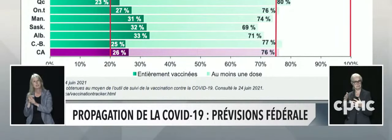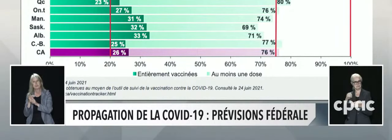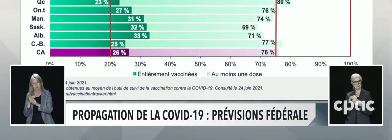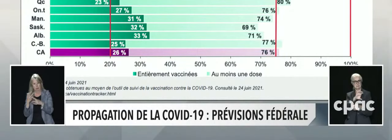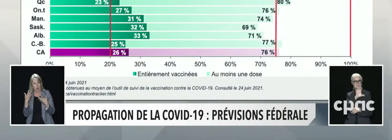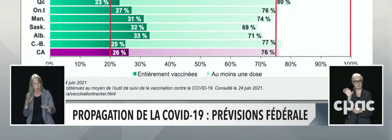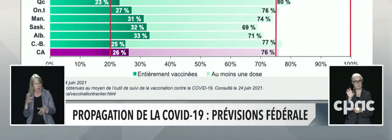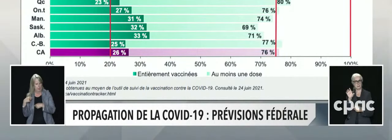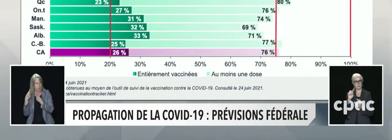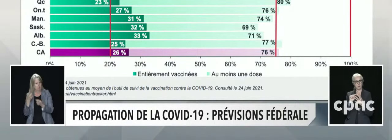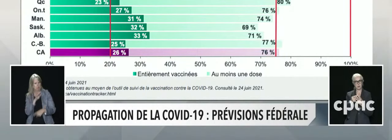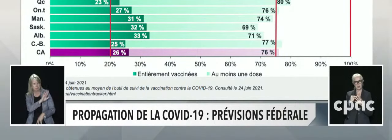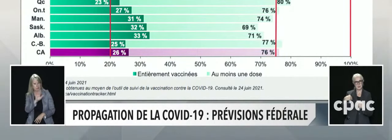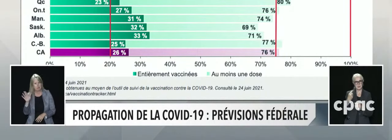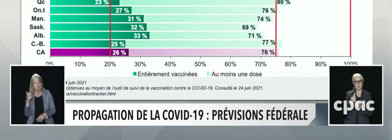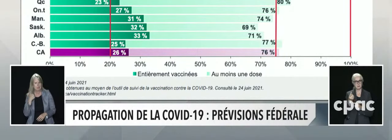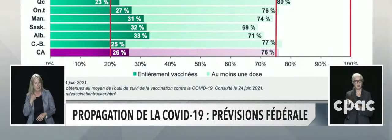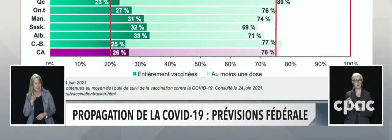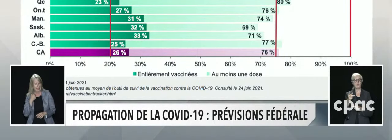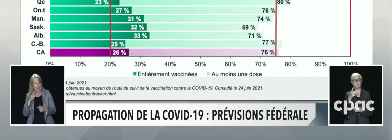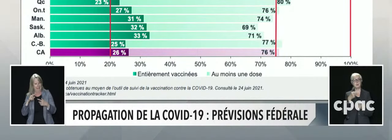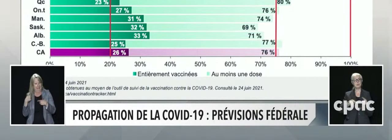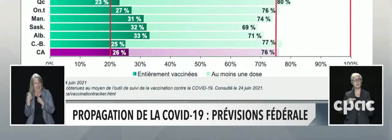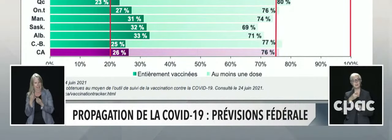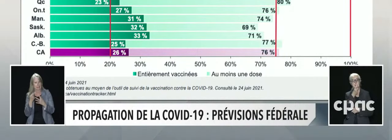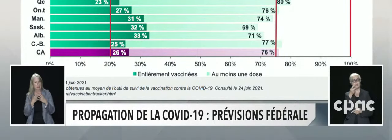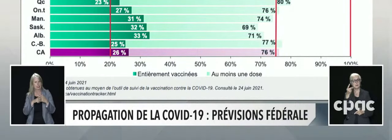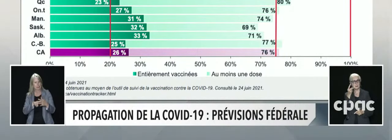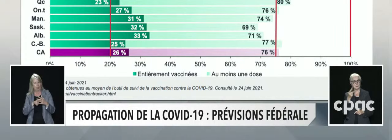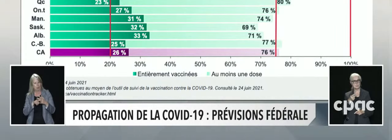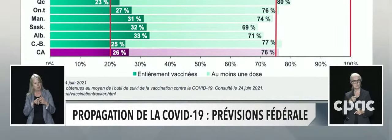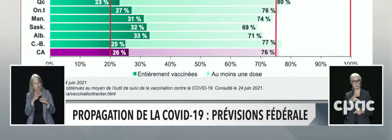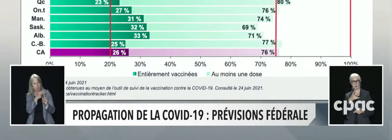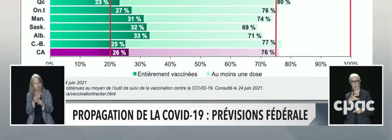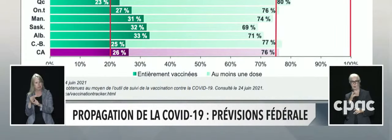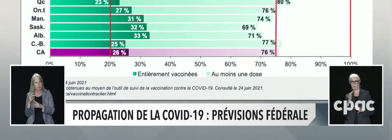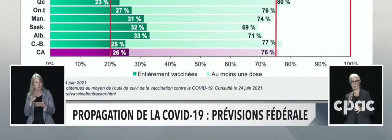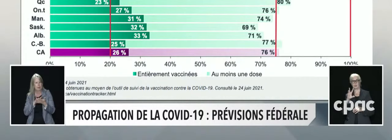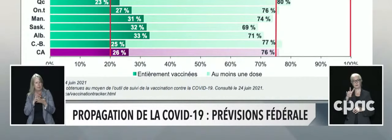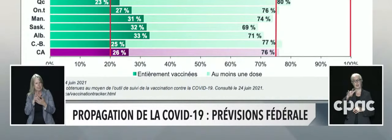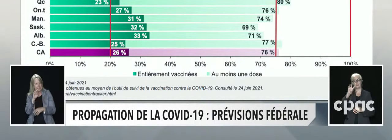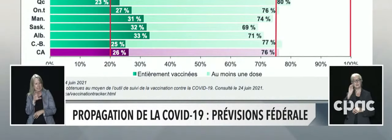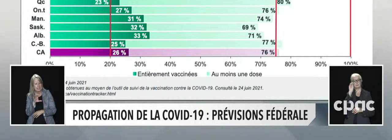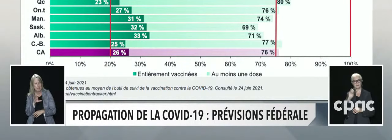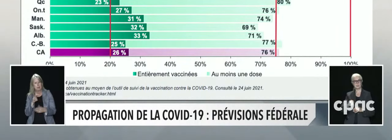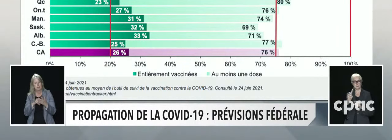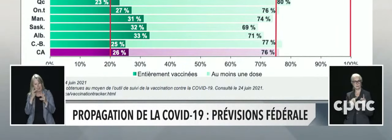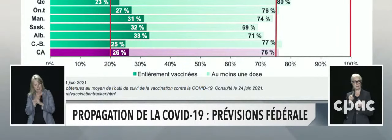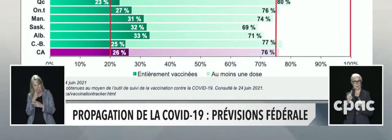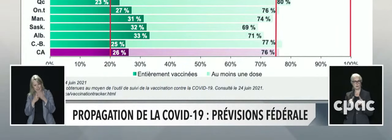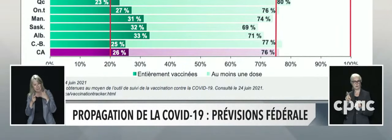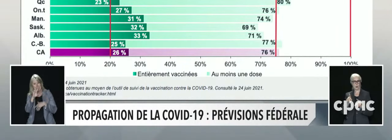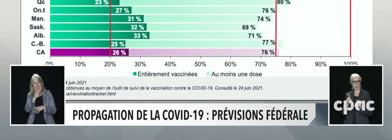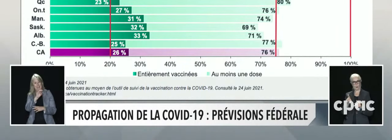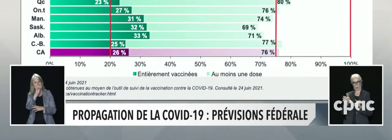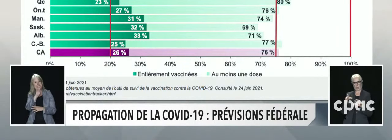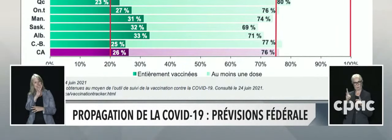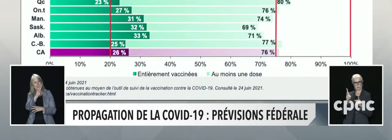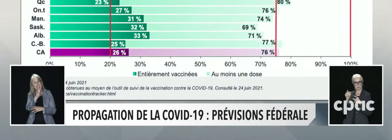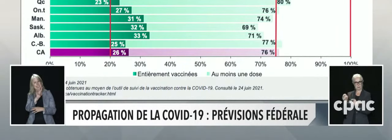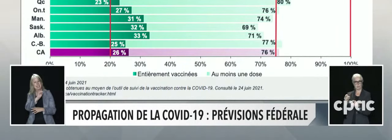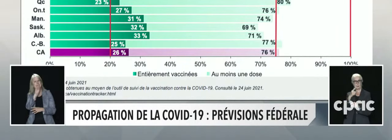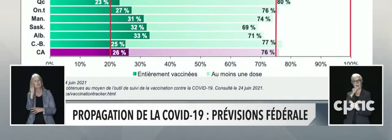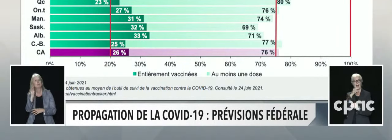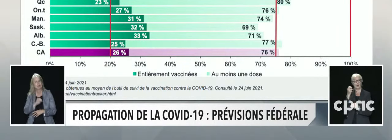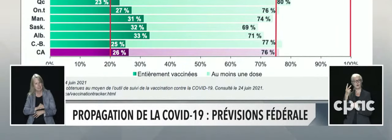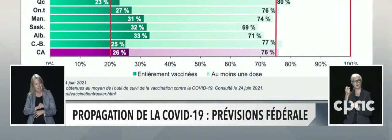début de la vaccination à la mi-décembre. On estime que 76% de la population admissible âgée de